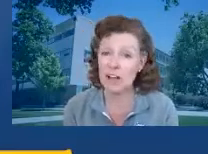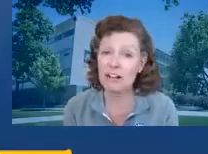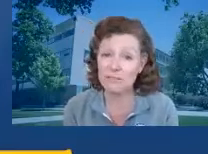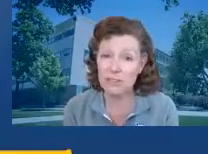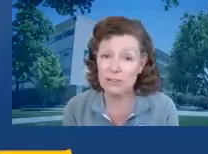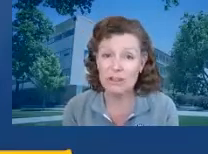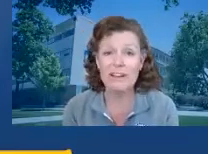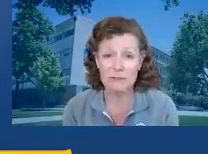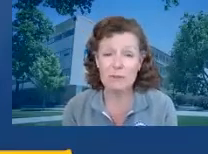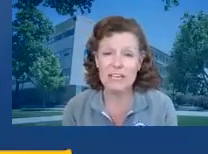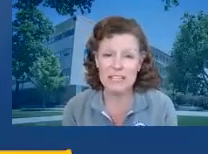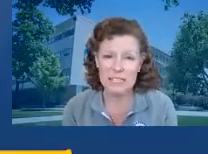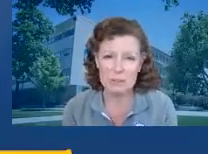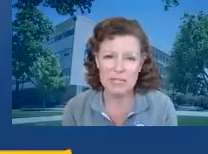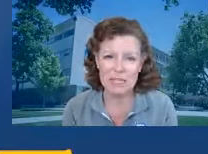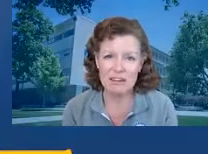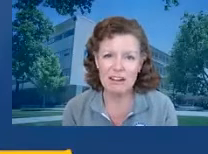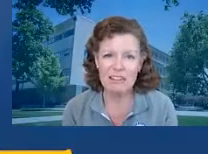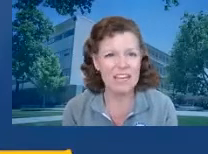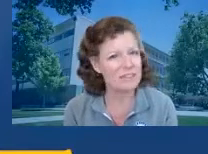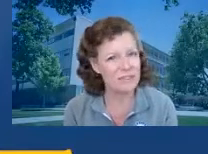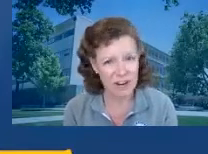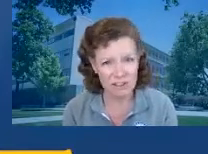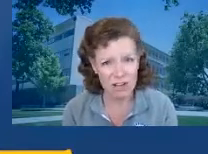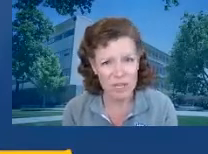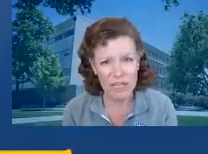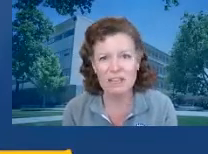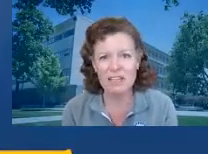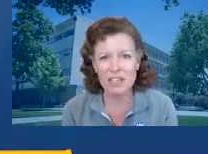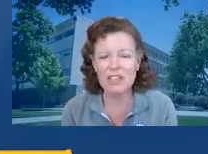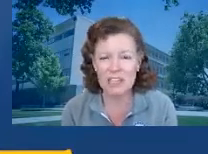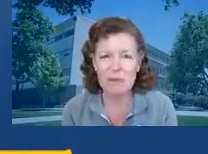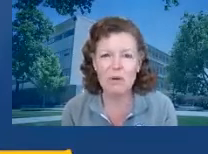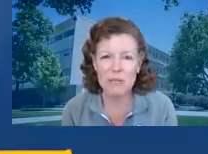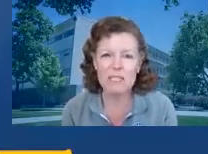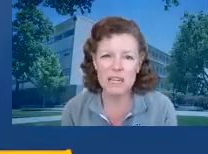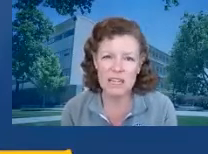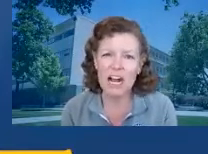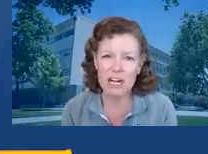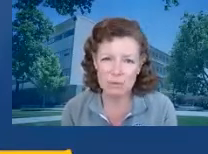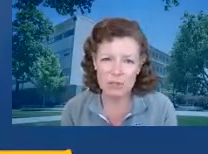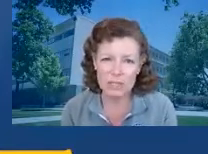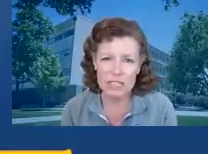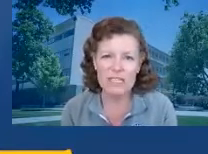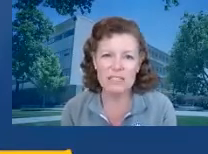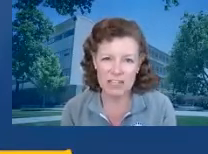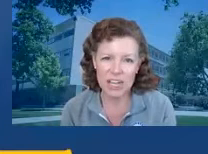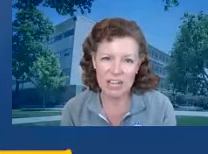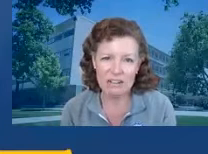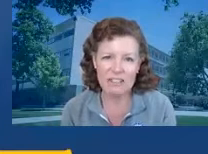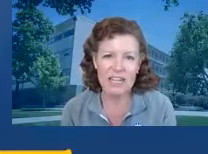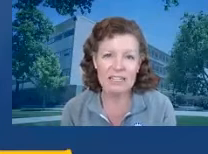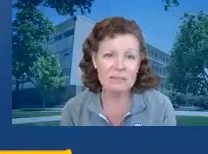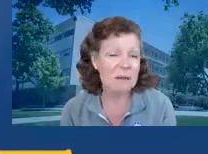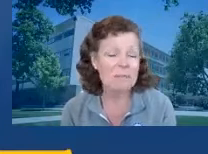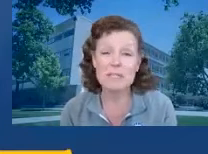grateful to all of you for being in this space here at the end of a very long week to think about what is it that our role is as